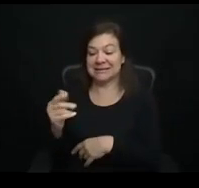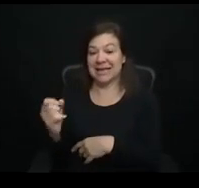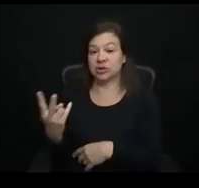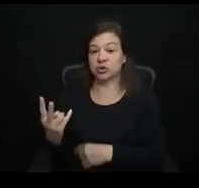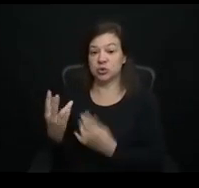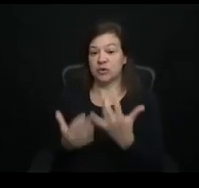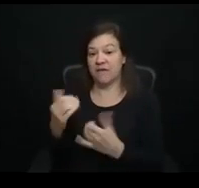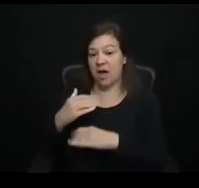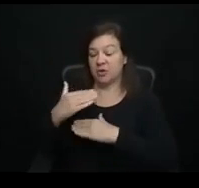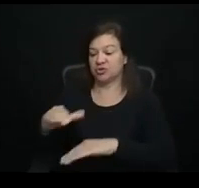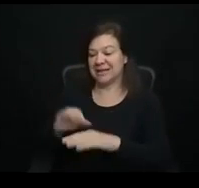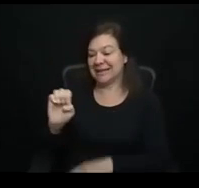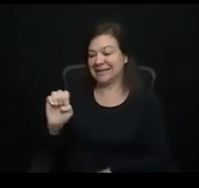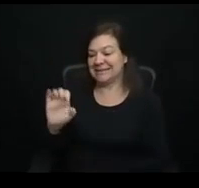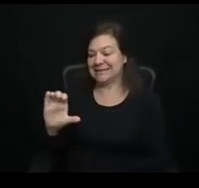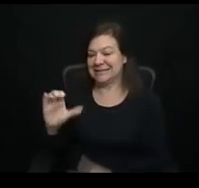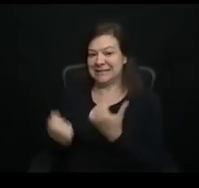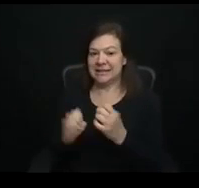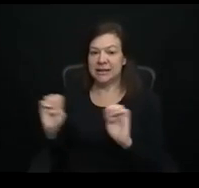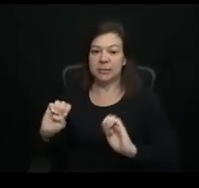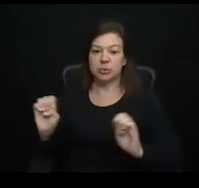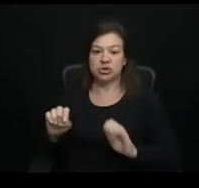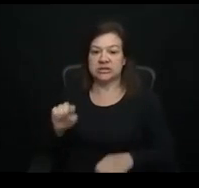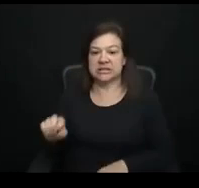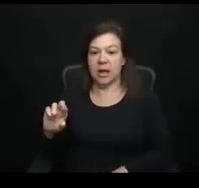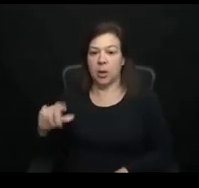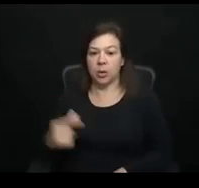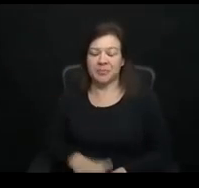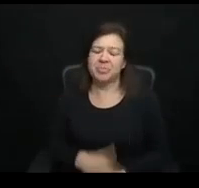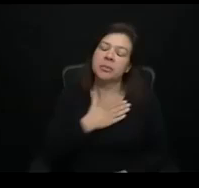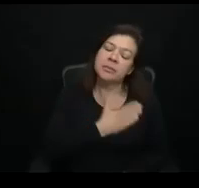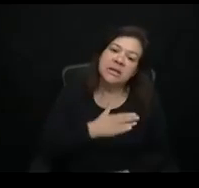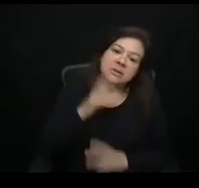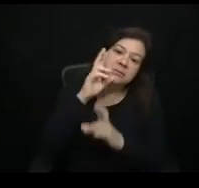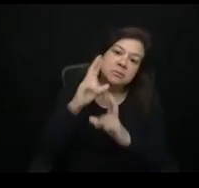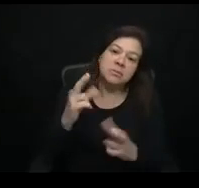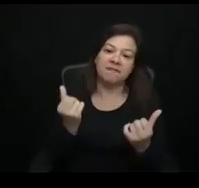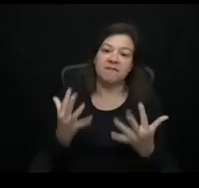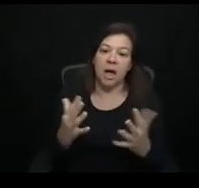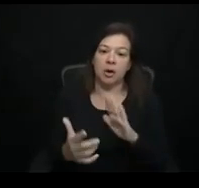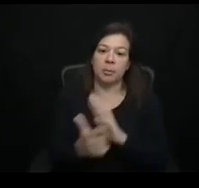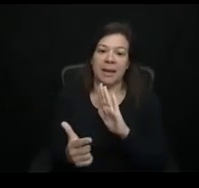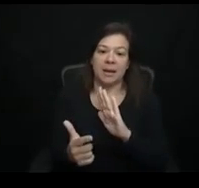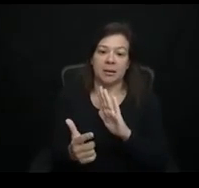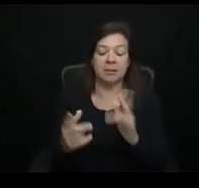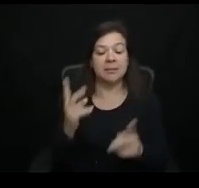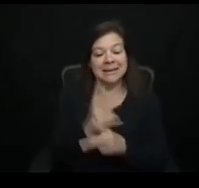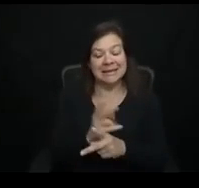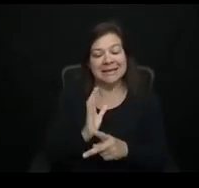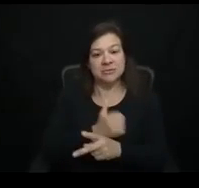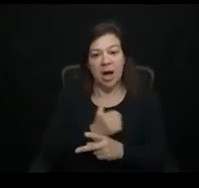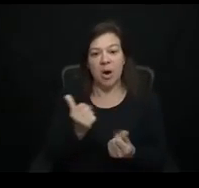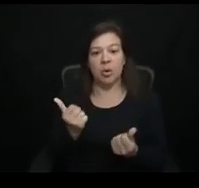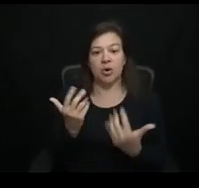ecemergency.org. Please continue to respect this fire ban because it helps keep our firefighters and